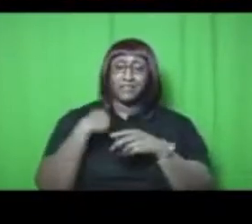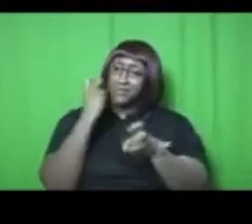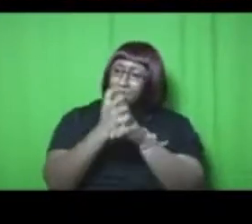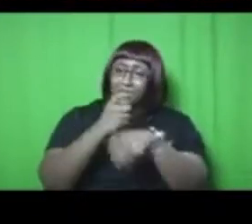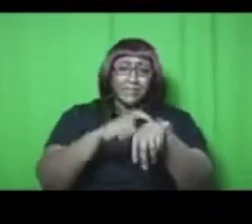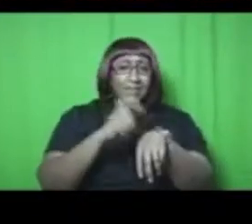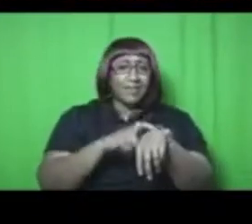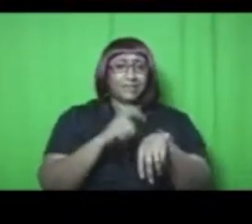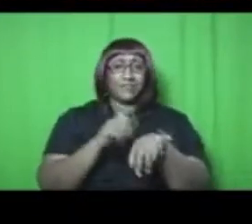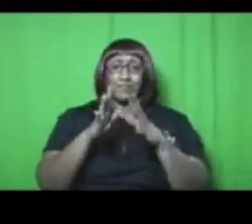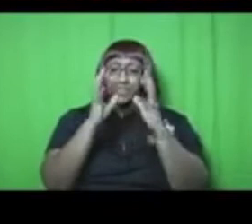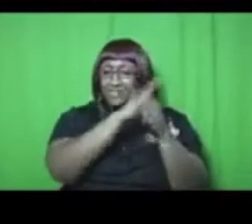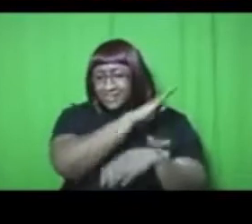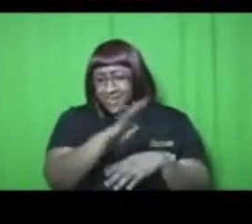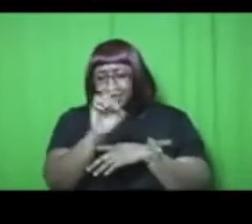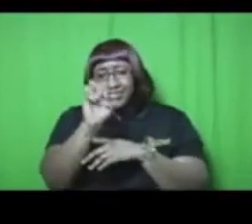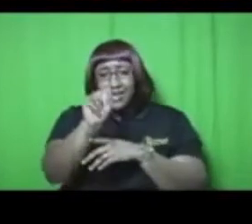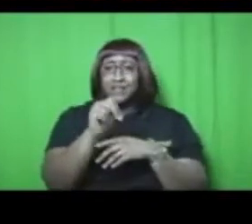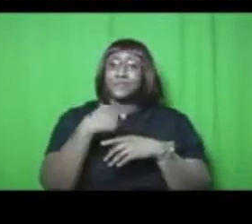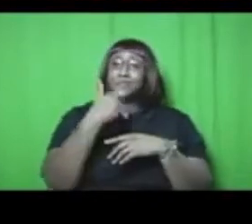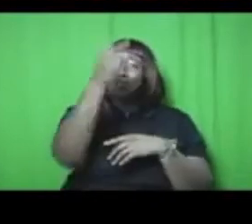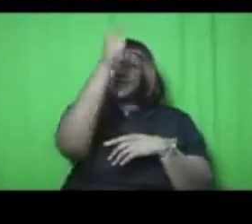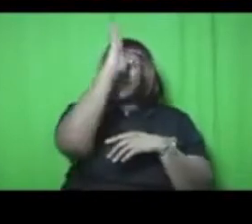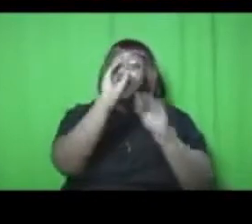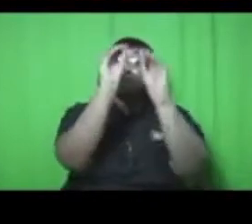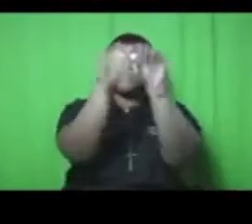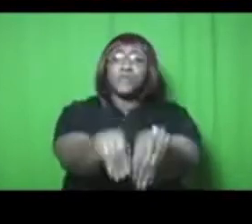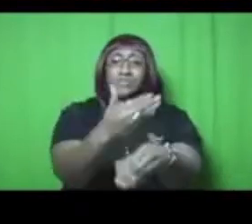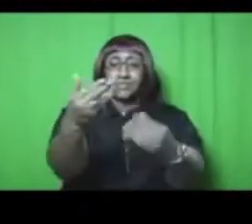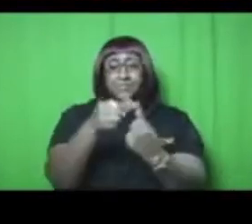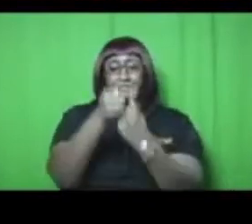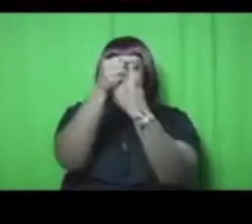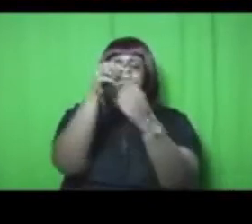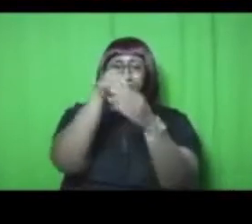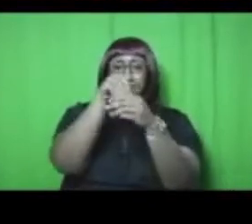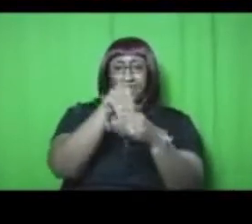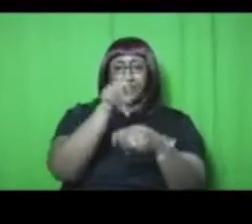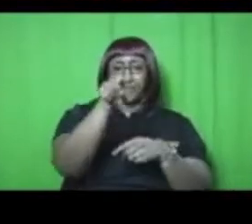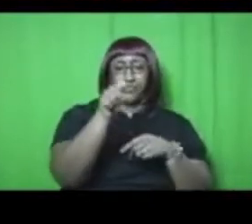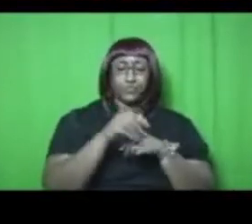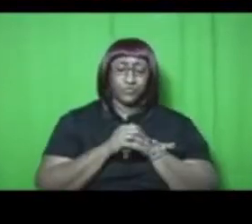difficult time, who's been knocked down. I want you to know that God has put something special within you.